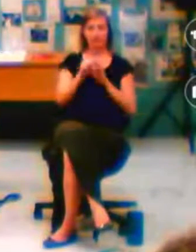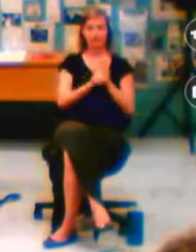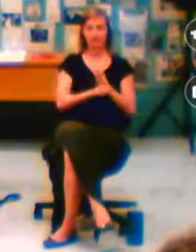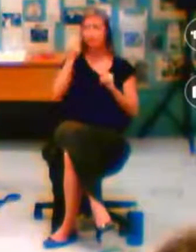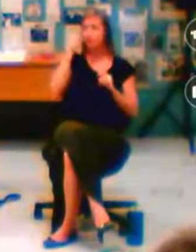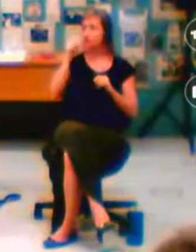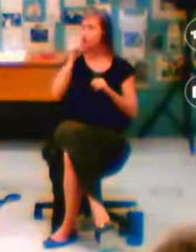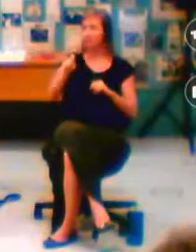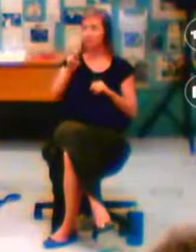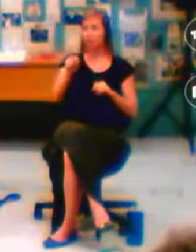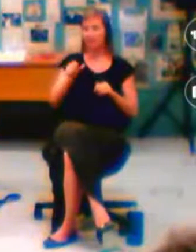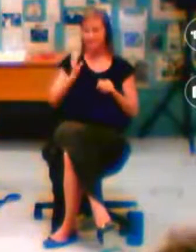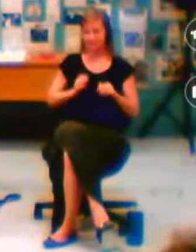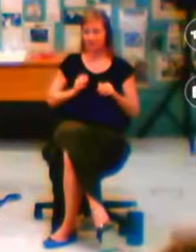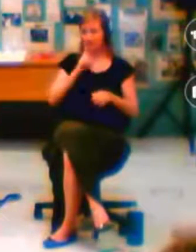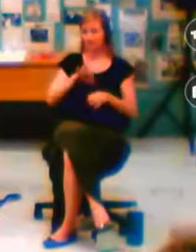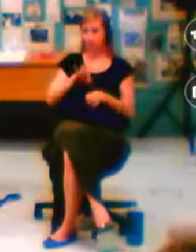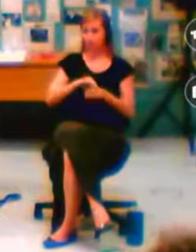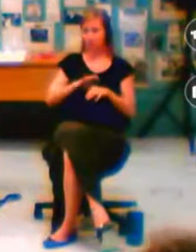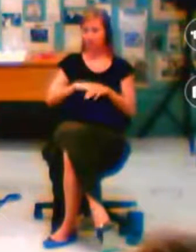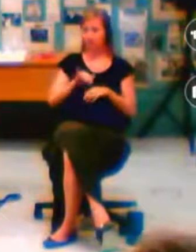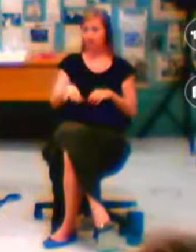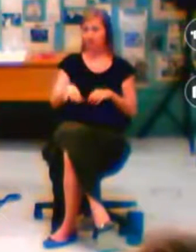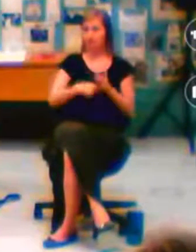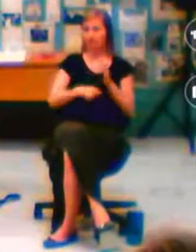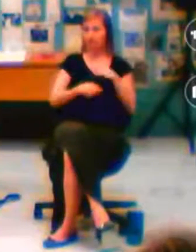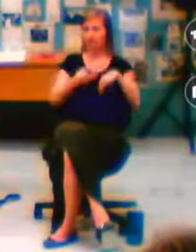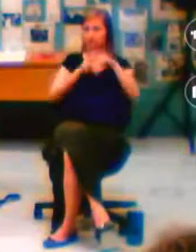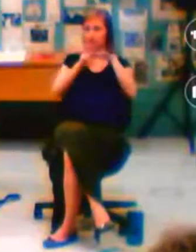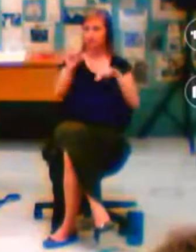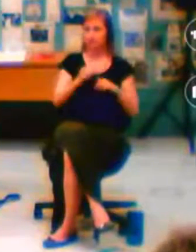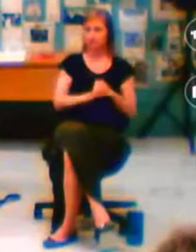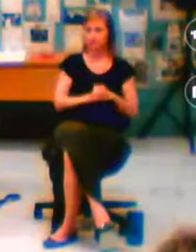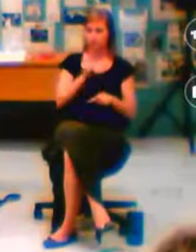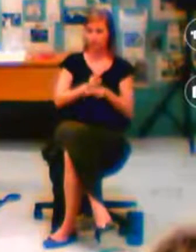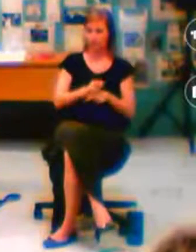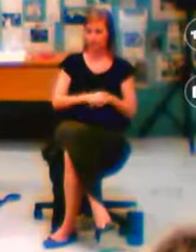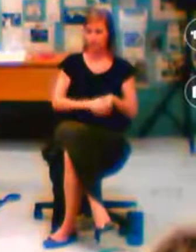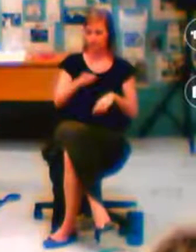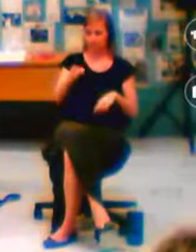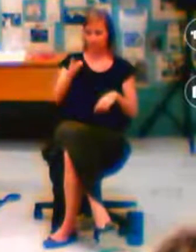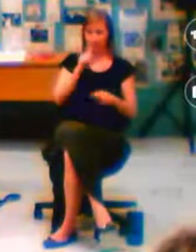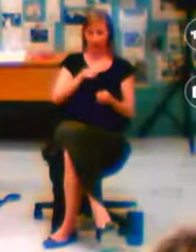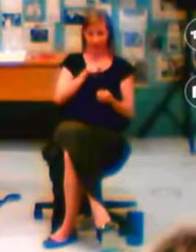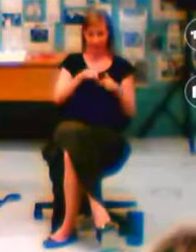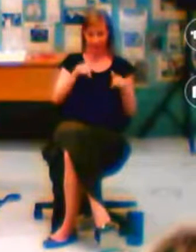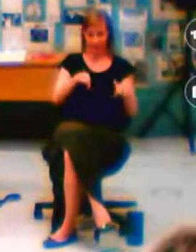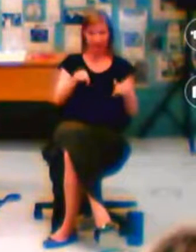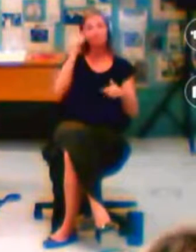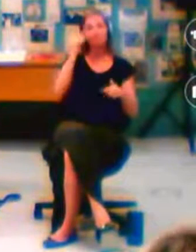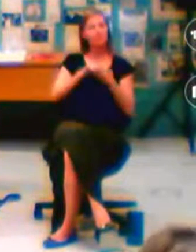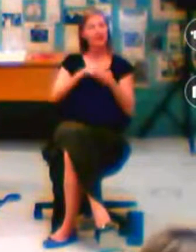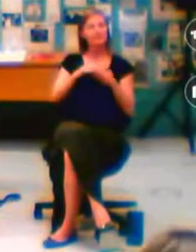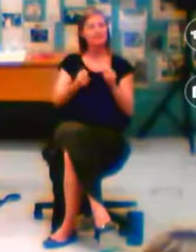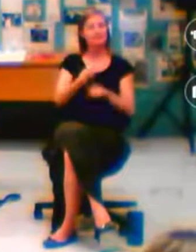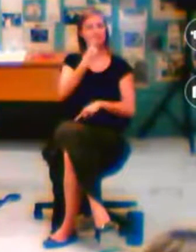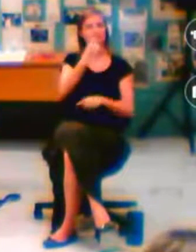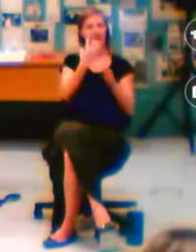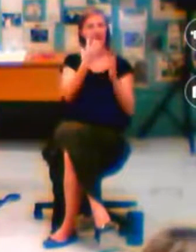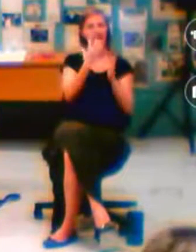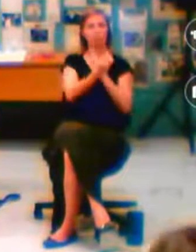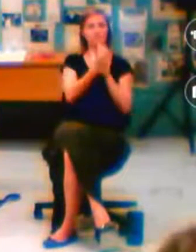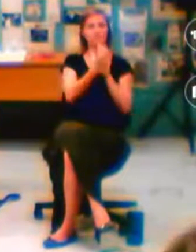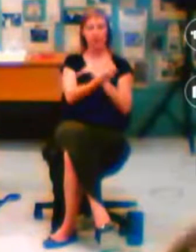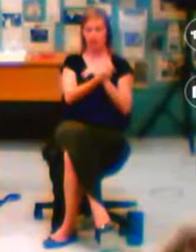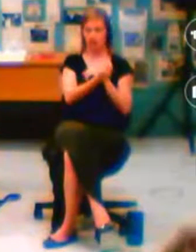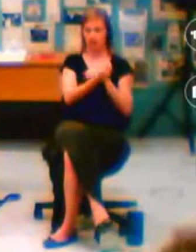Everyone. So the ability to raise premium. No, it doesn't matter whether you're registered. If you're over 18 and you're a resident of our